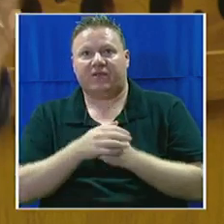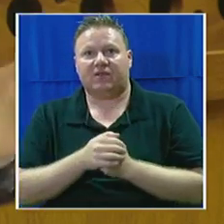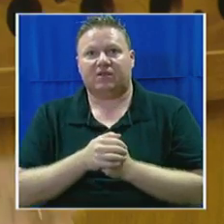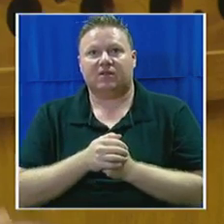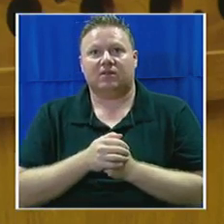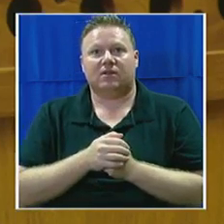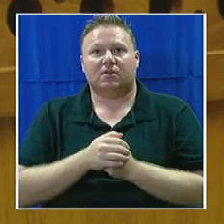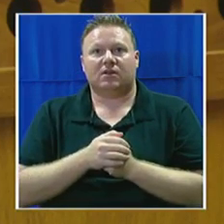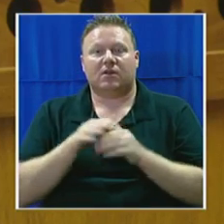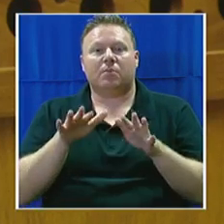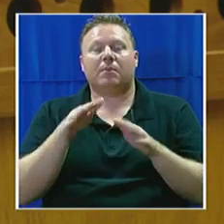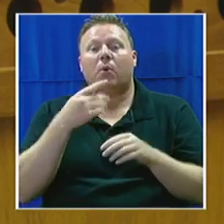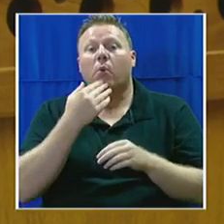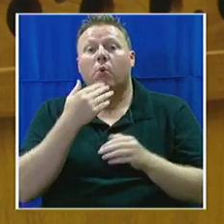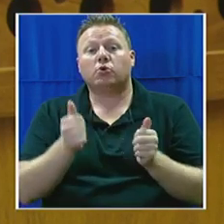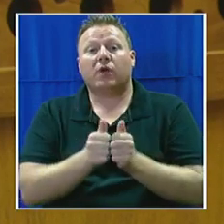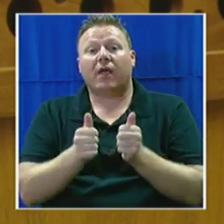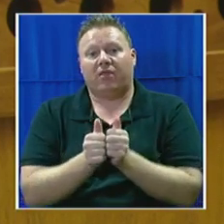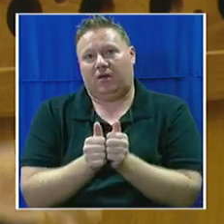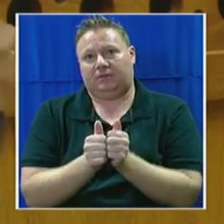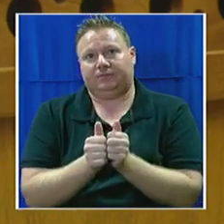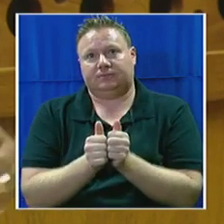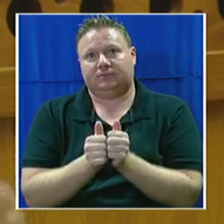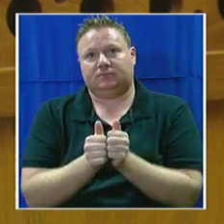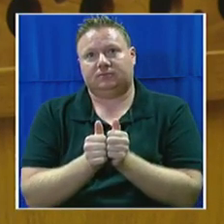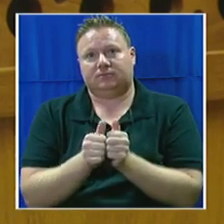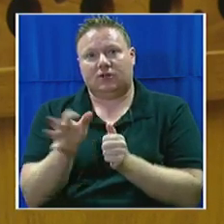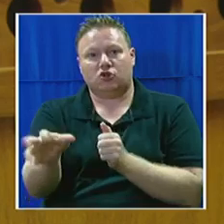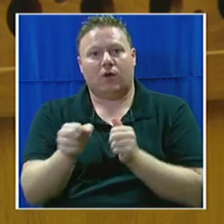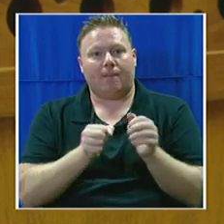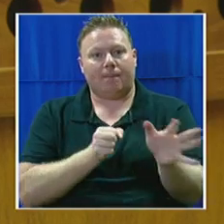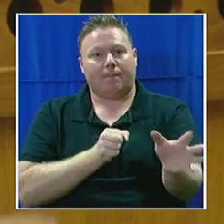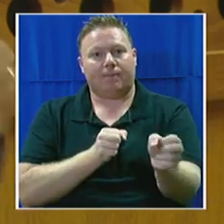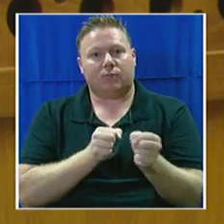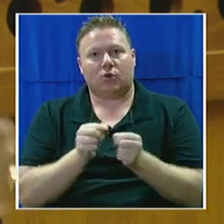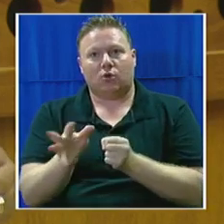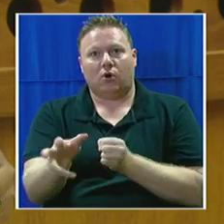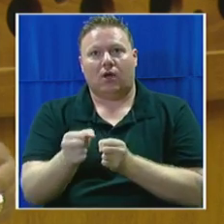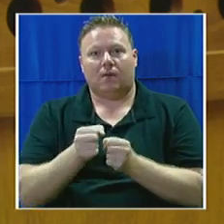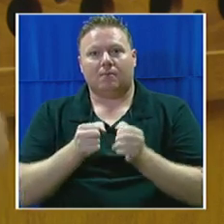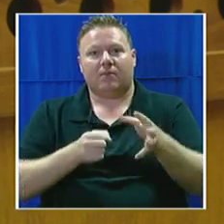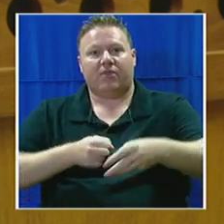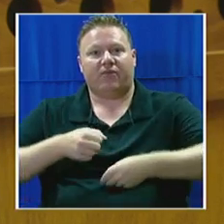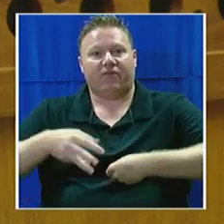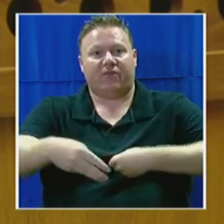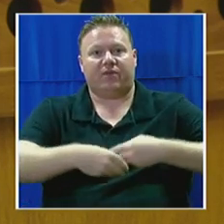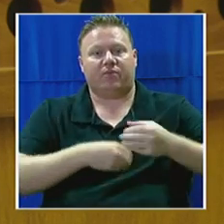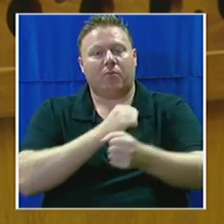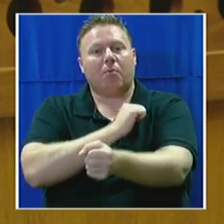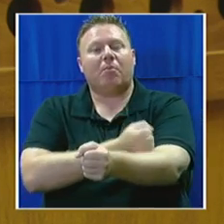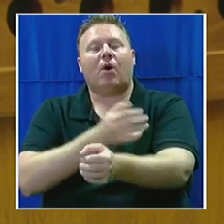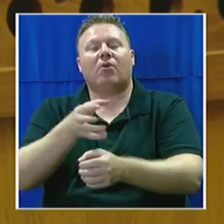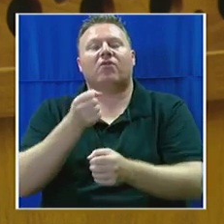People who go together, they grab, they steal the power of the